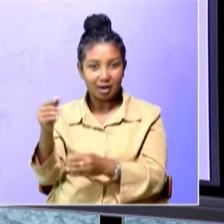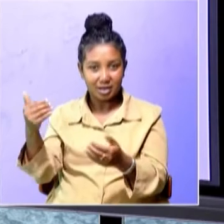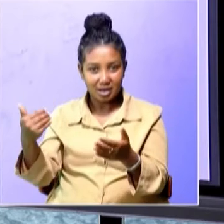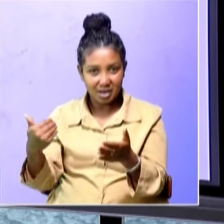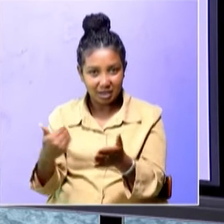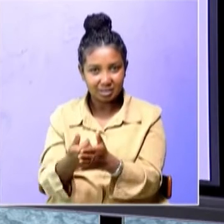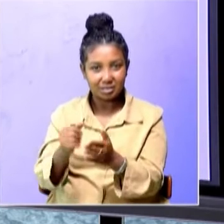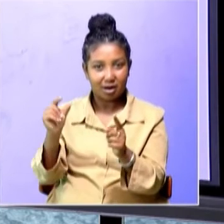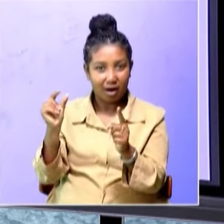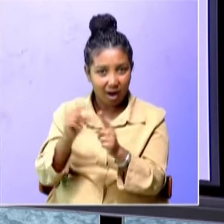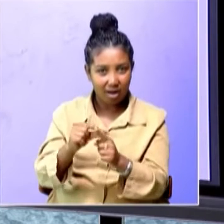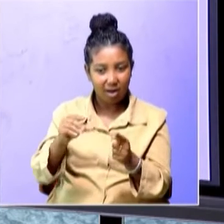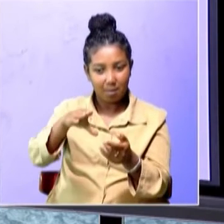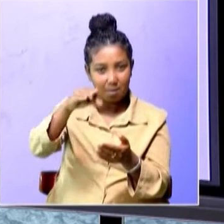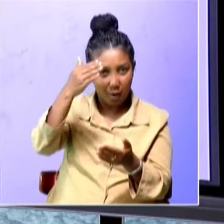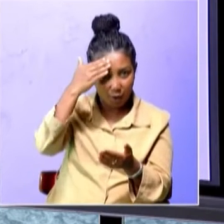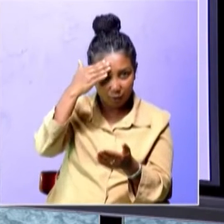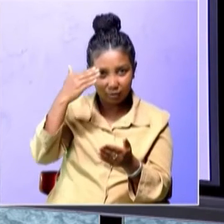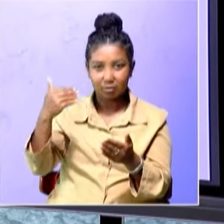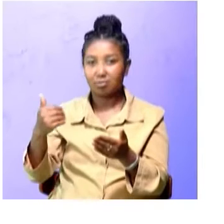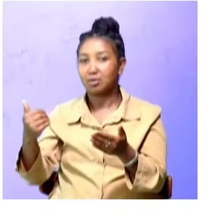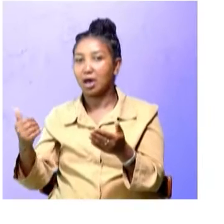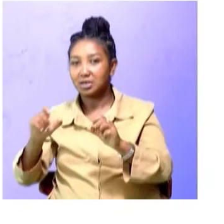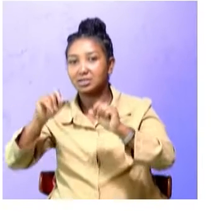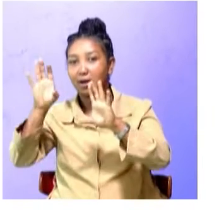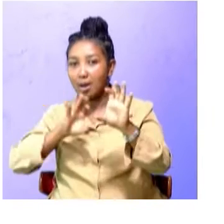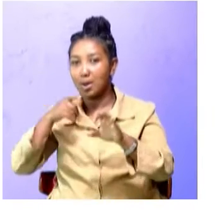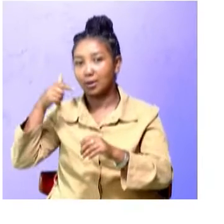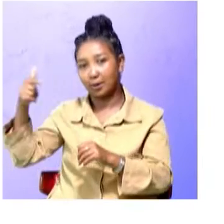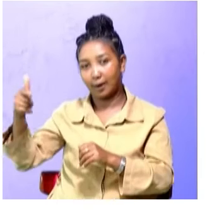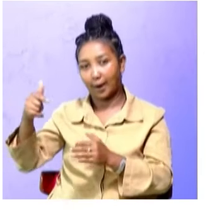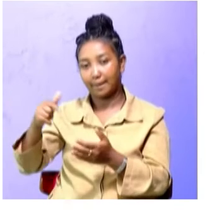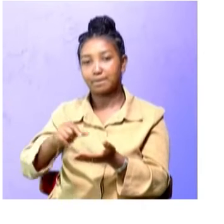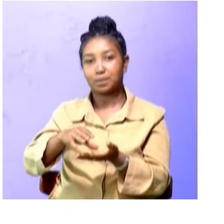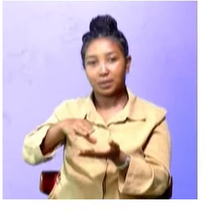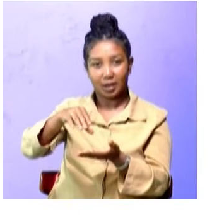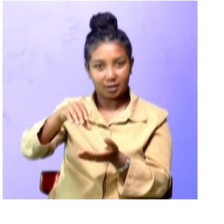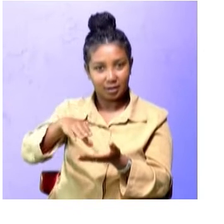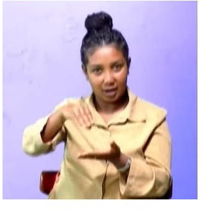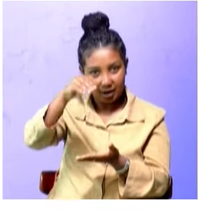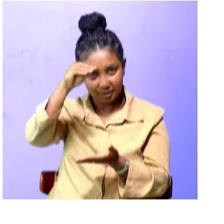Learn and understand. Look at this. The explanation is what? Learn,